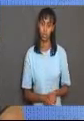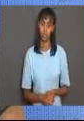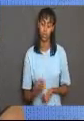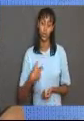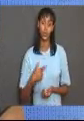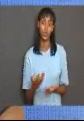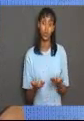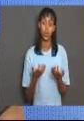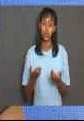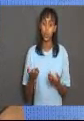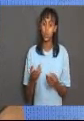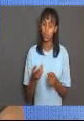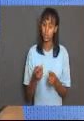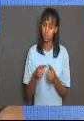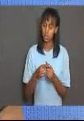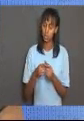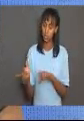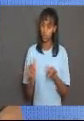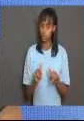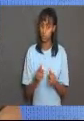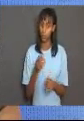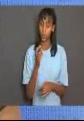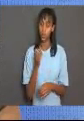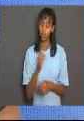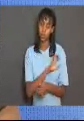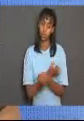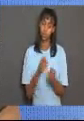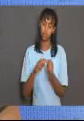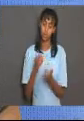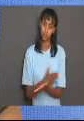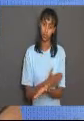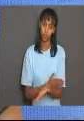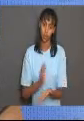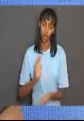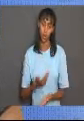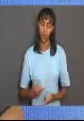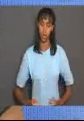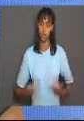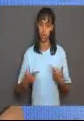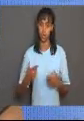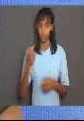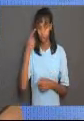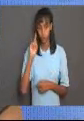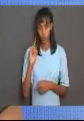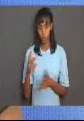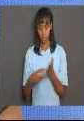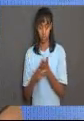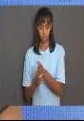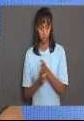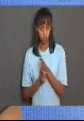We also need energy to improve the quality of our lives, for